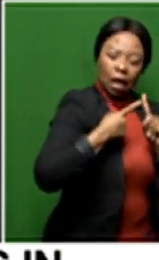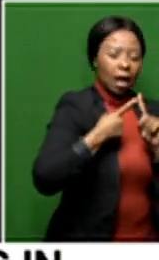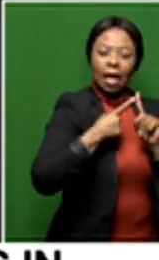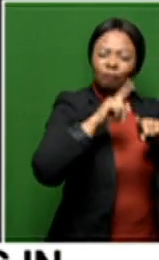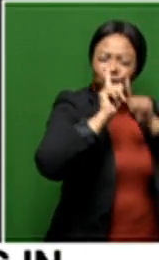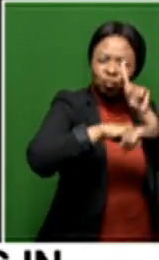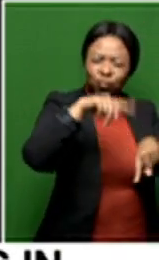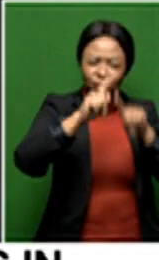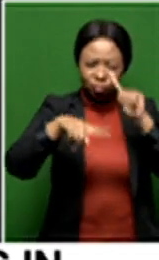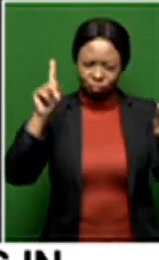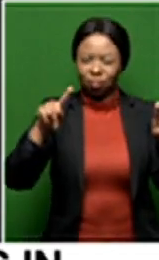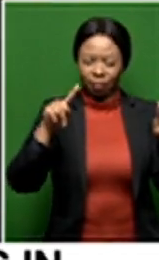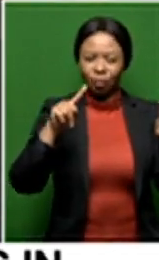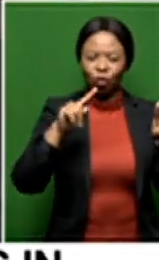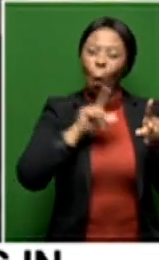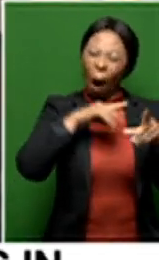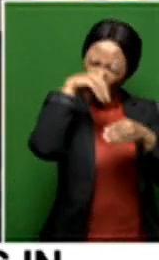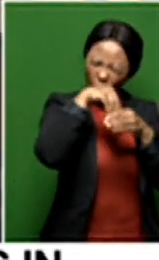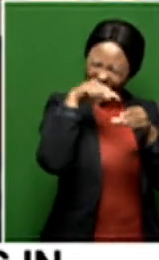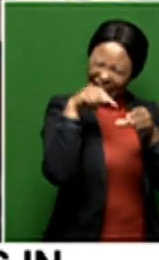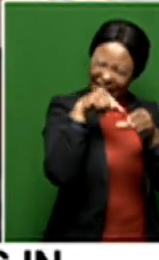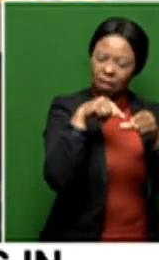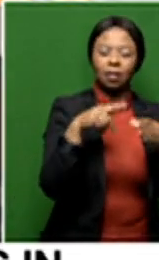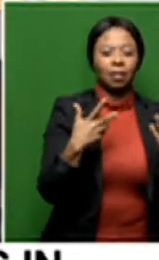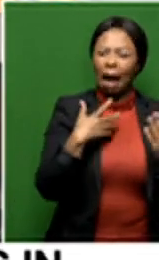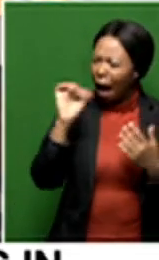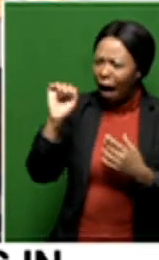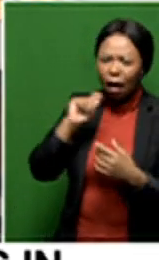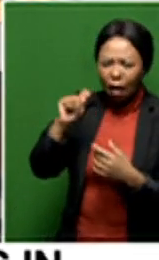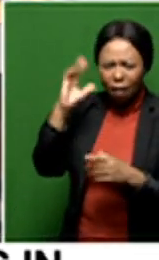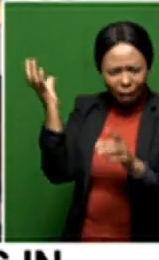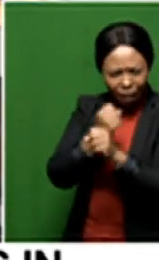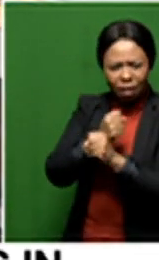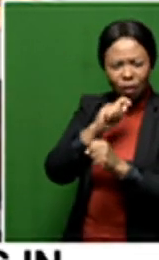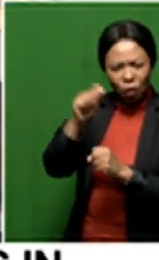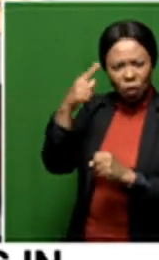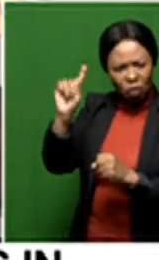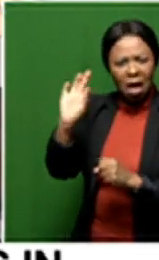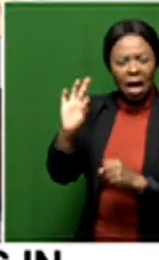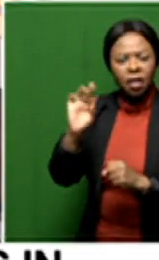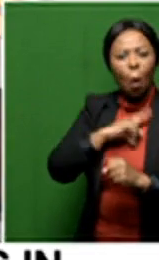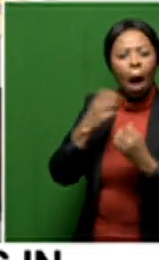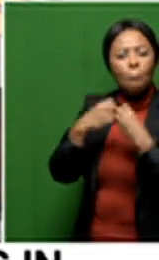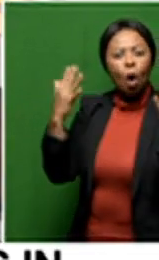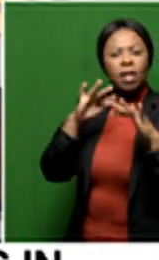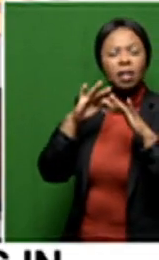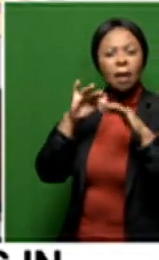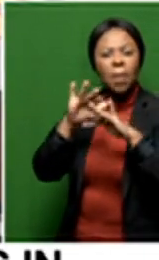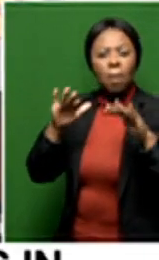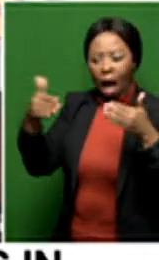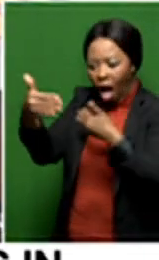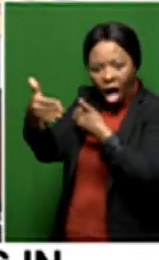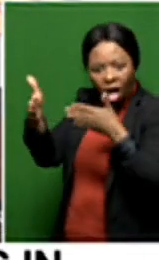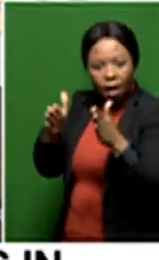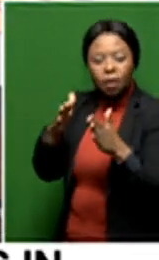that makes any sense, but yeah. It does. It makes perfect sense, actually, because so many people have always boxed, in